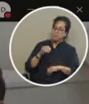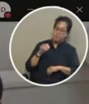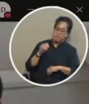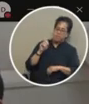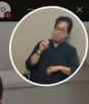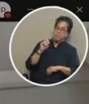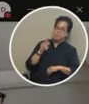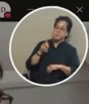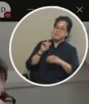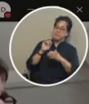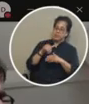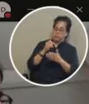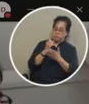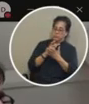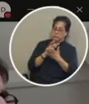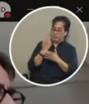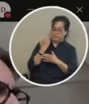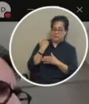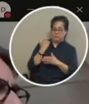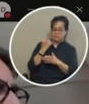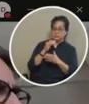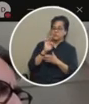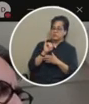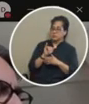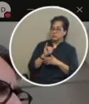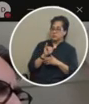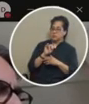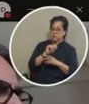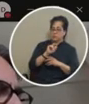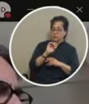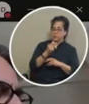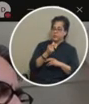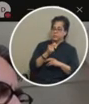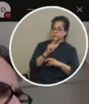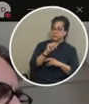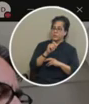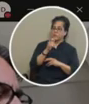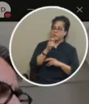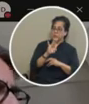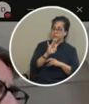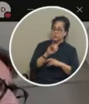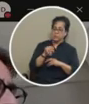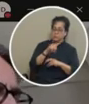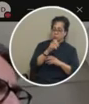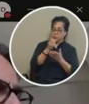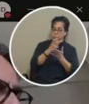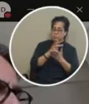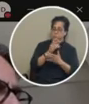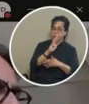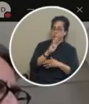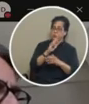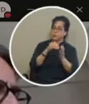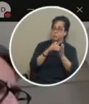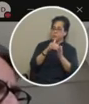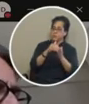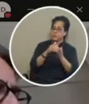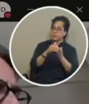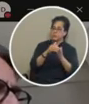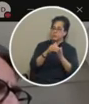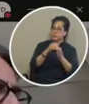that's what was approved during this past fiscal year. So in August of 2019, you all approved $4 million for public safety